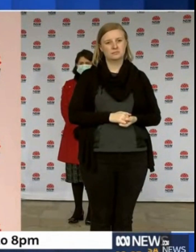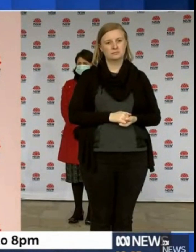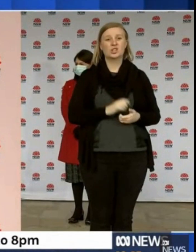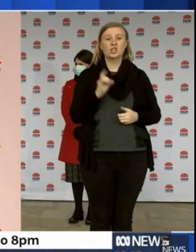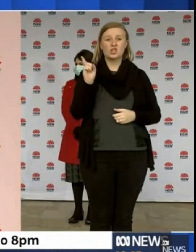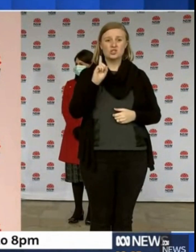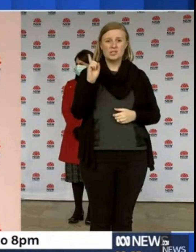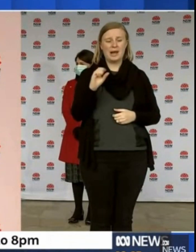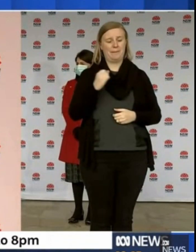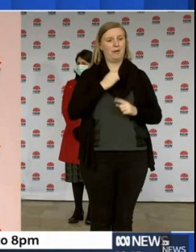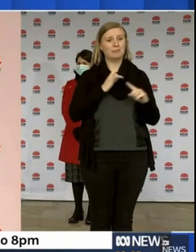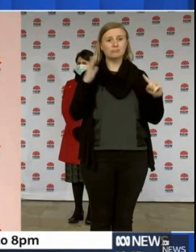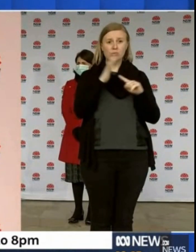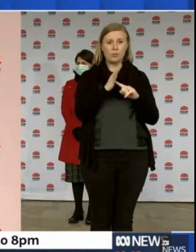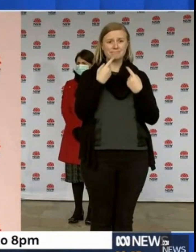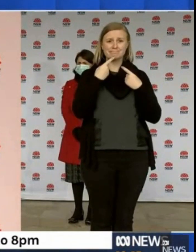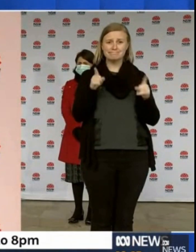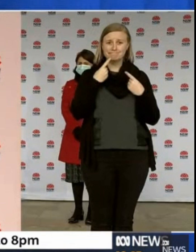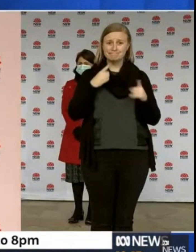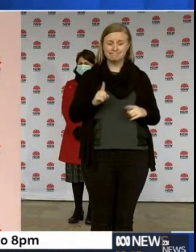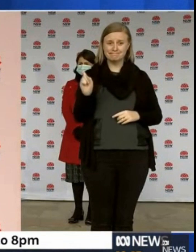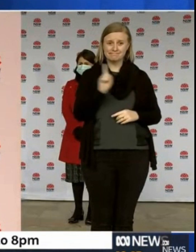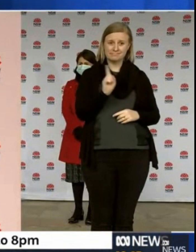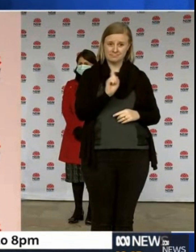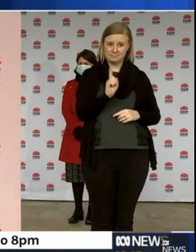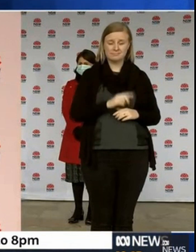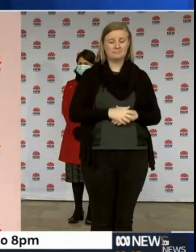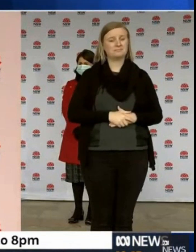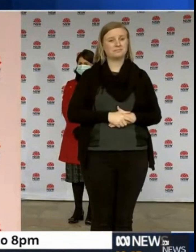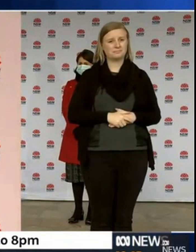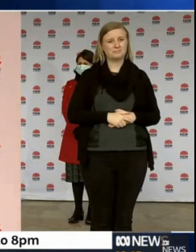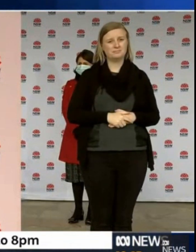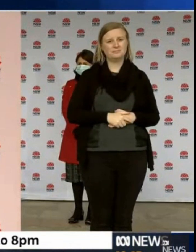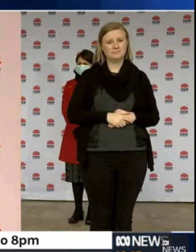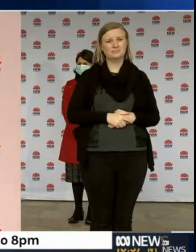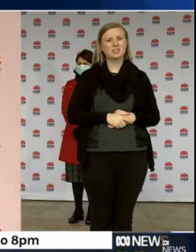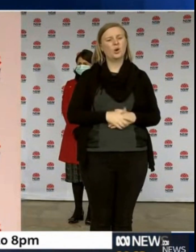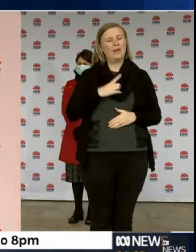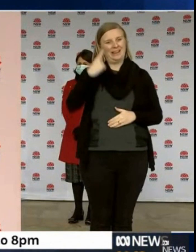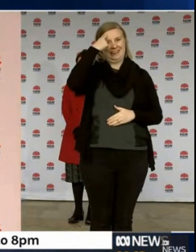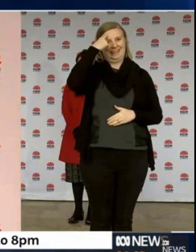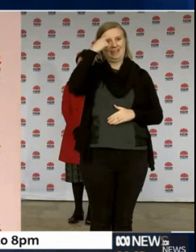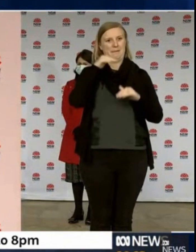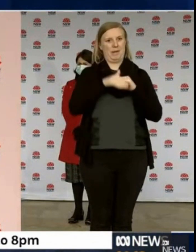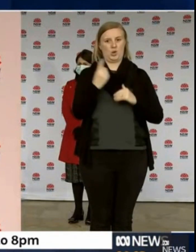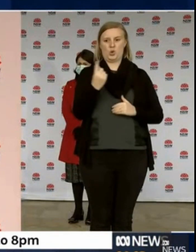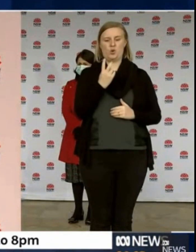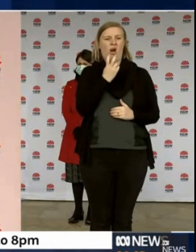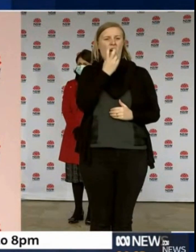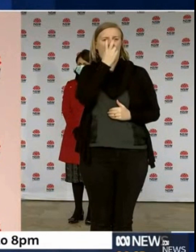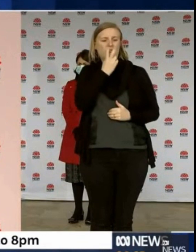messages that I would like to get across firstly are that we are asking people, we do want to at this time protect our